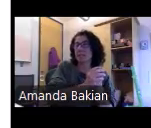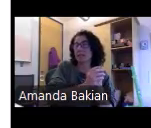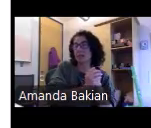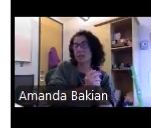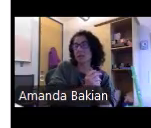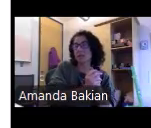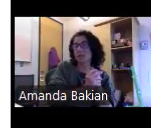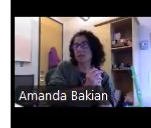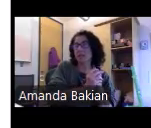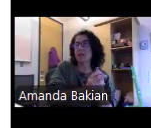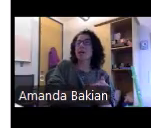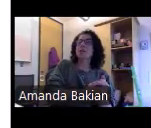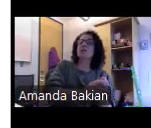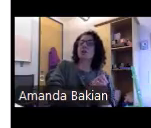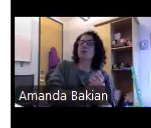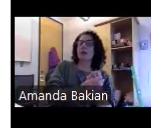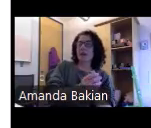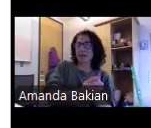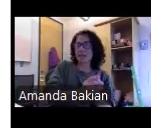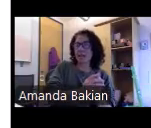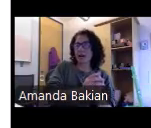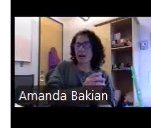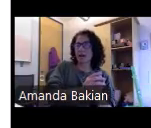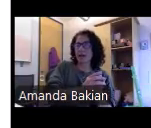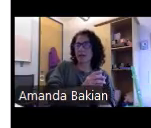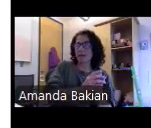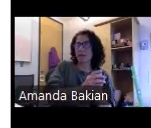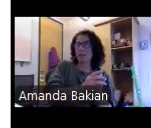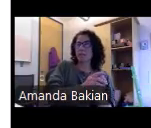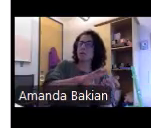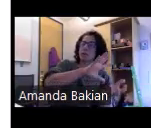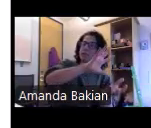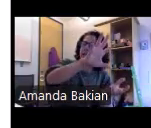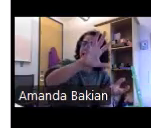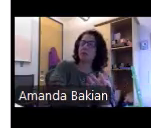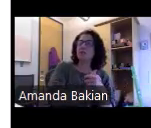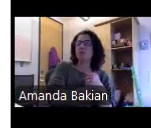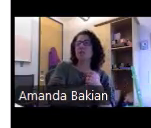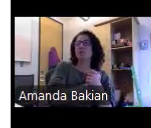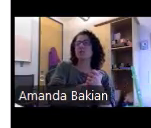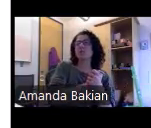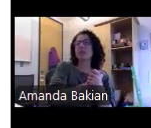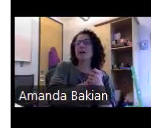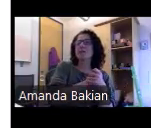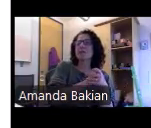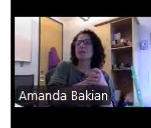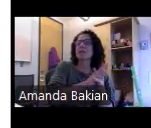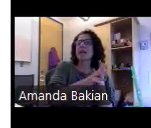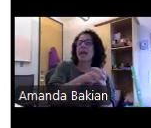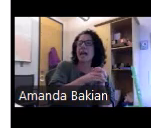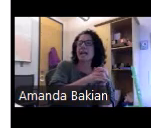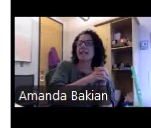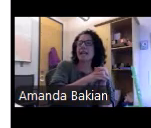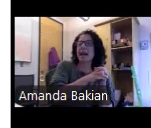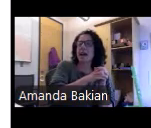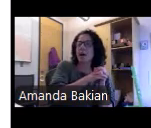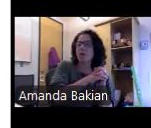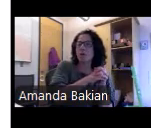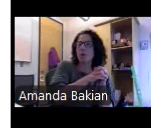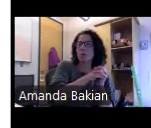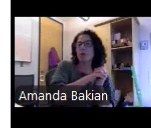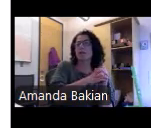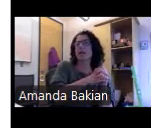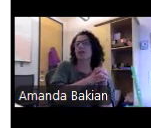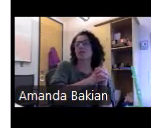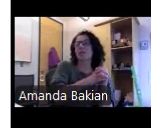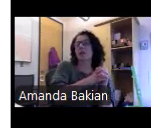with DSM diagnoses. So then, we did have a revision in the year 2000, and